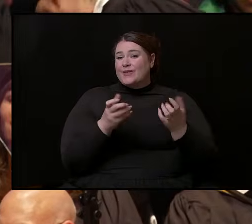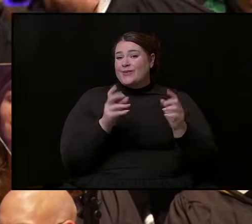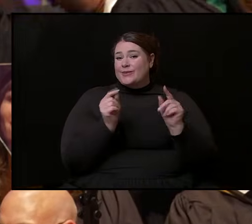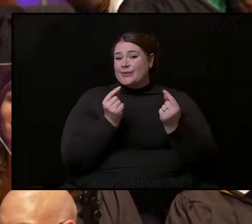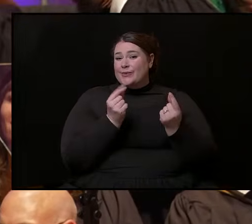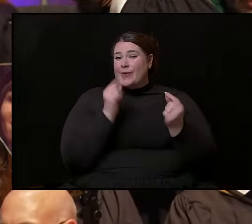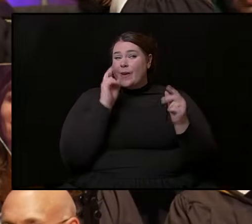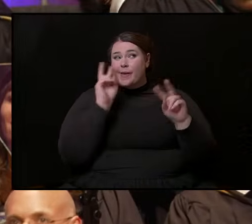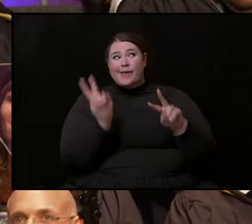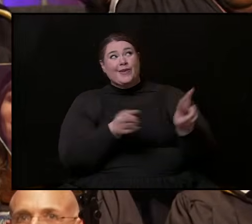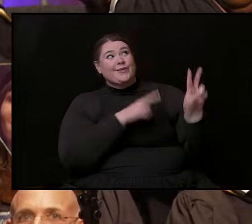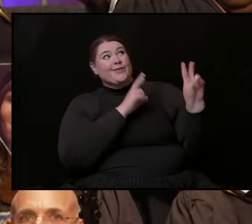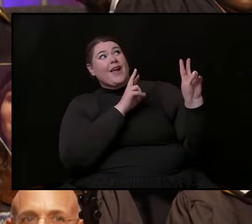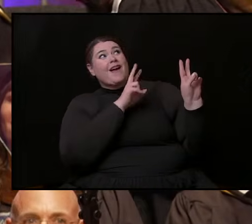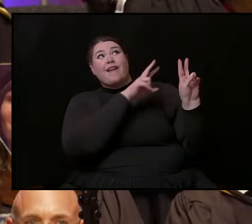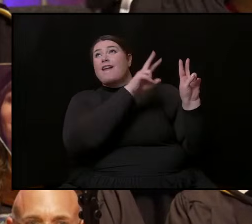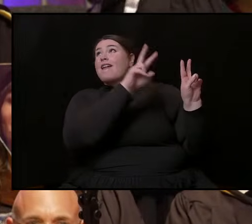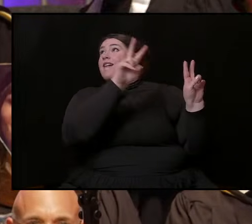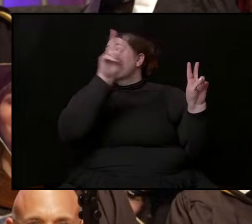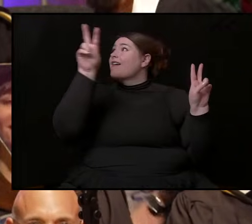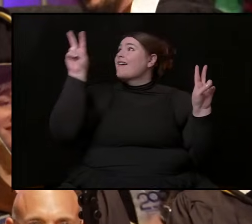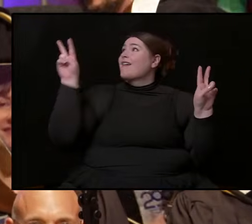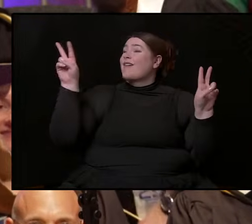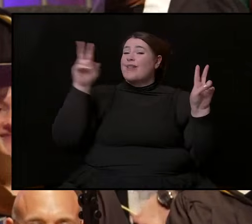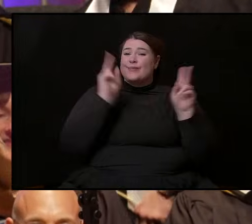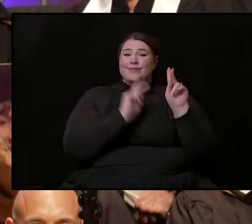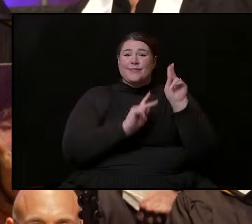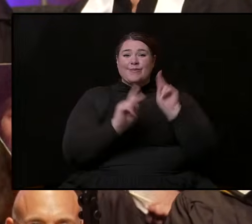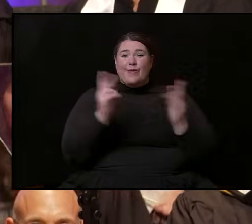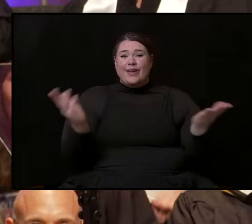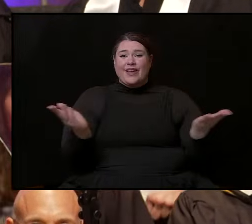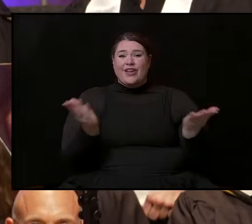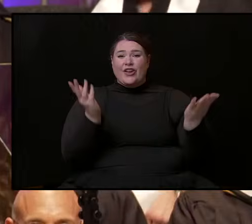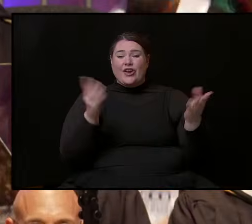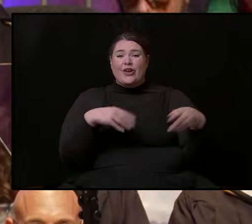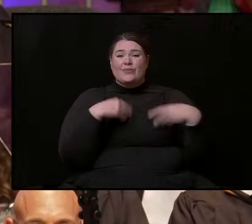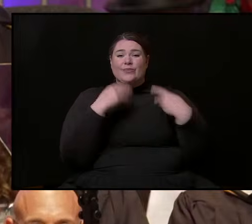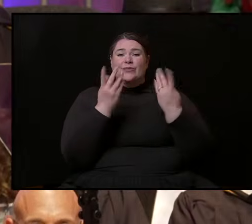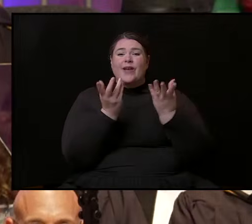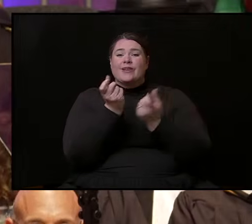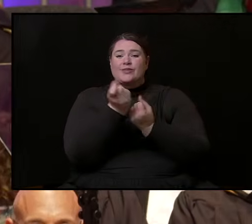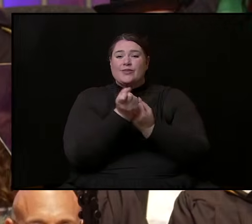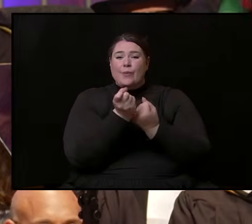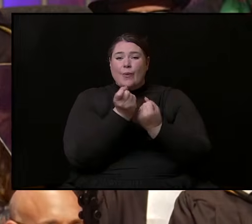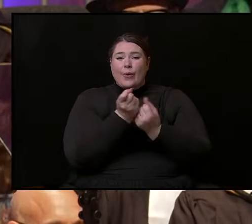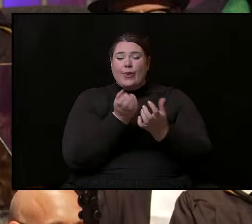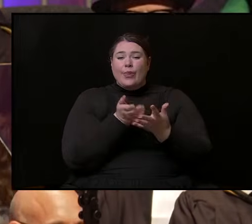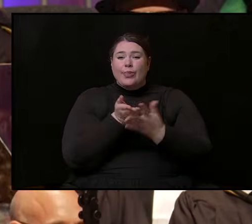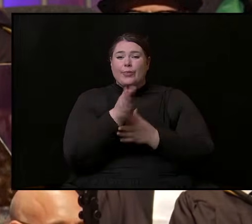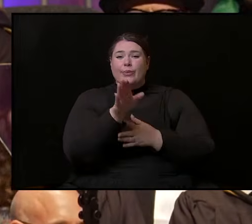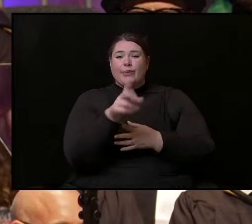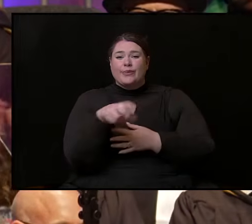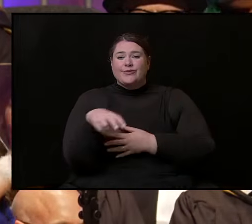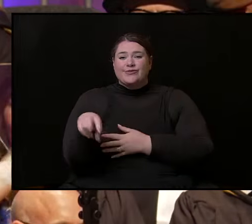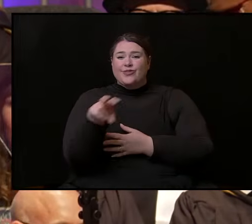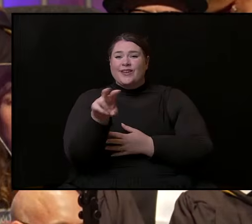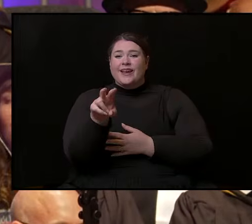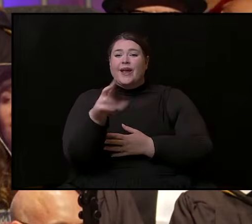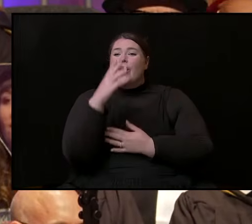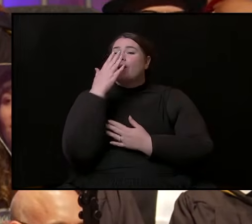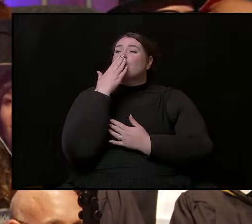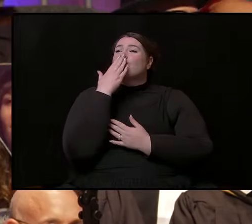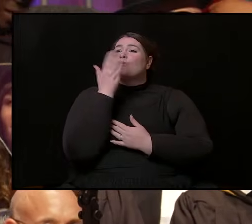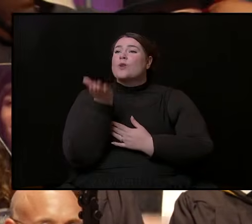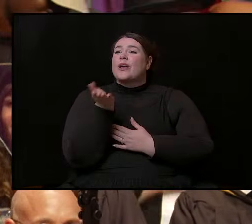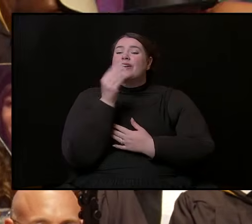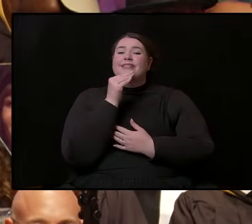around, and everyone who has offered you support throughout this journey with you, I want you to blow them a